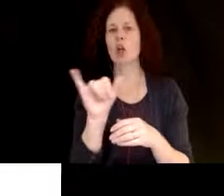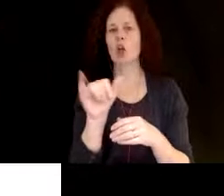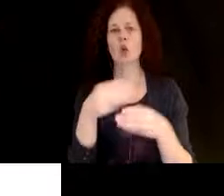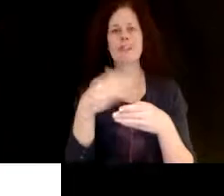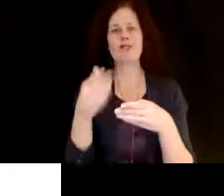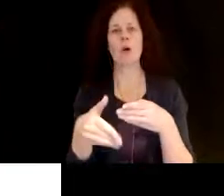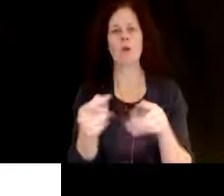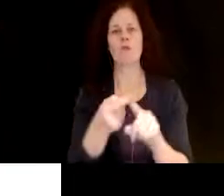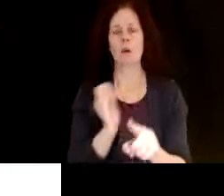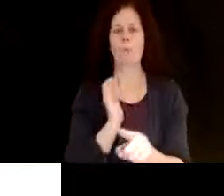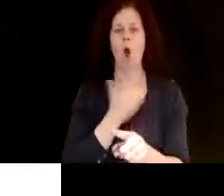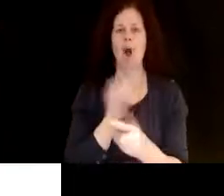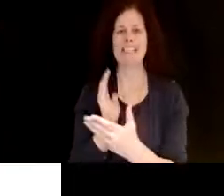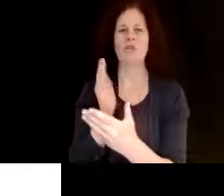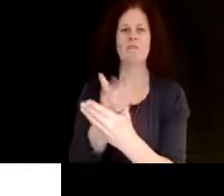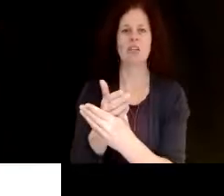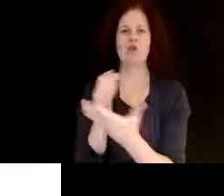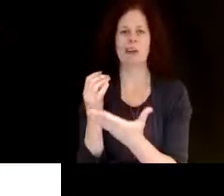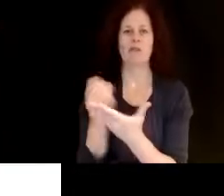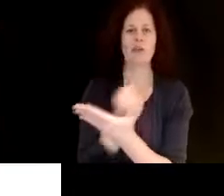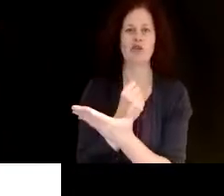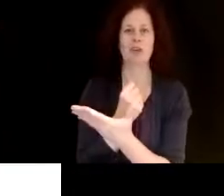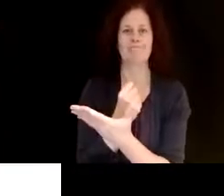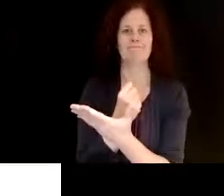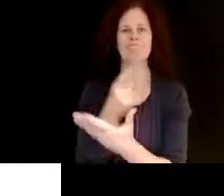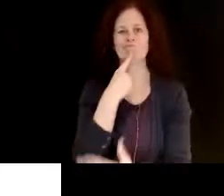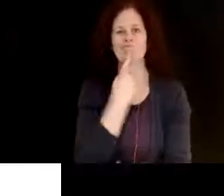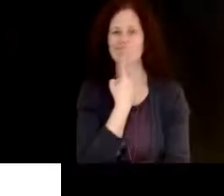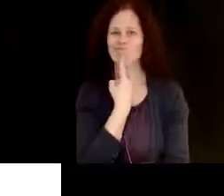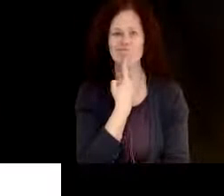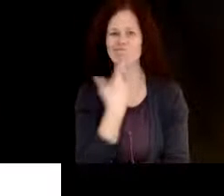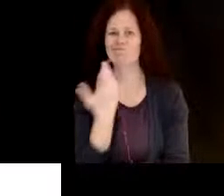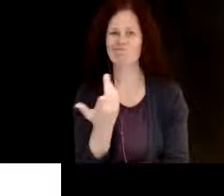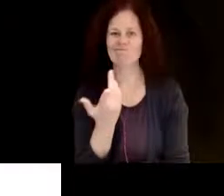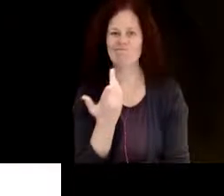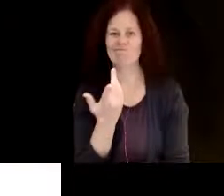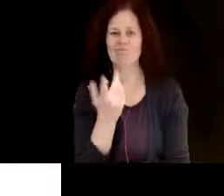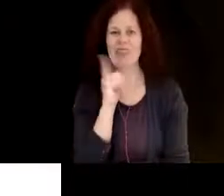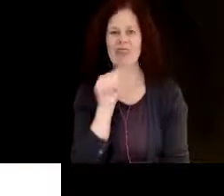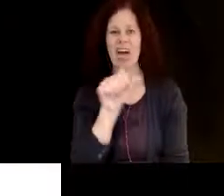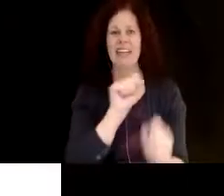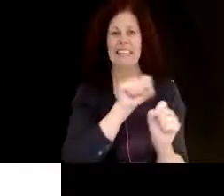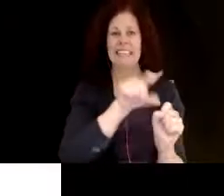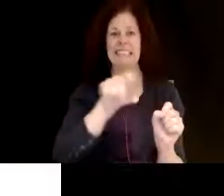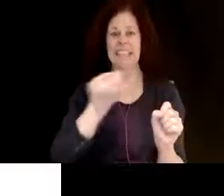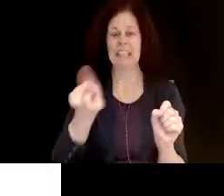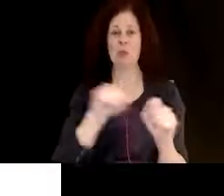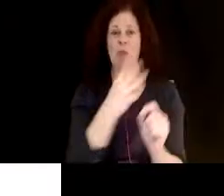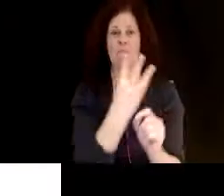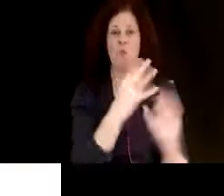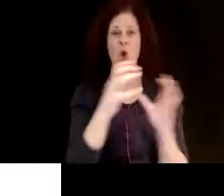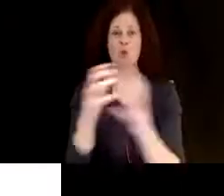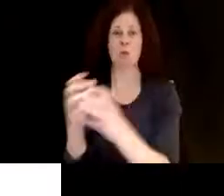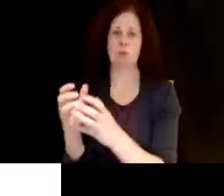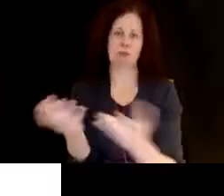our intervention did not seem to produce really any noticeable change in compliance. The effects were both small and